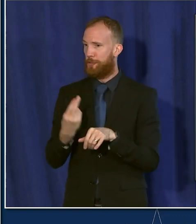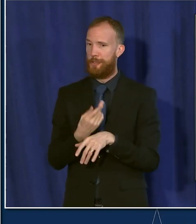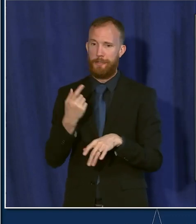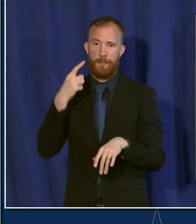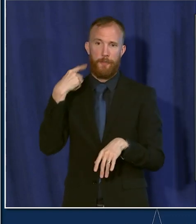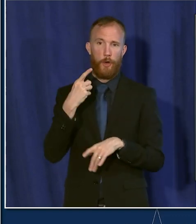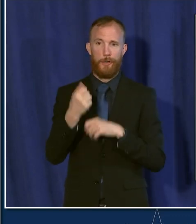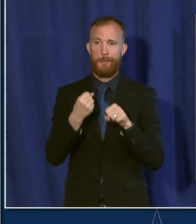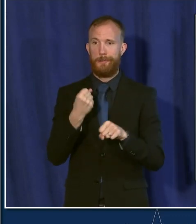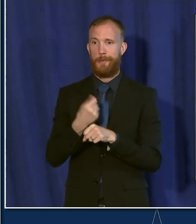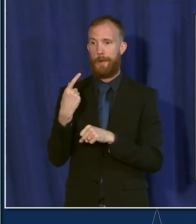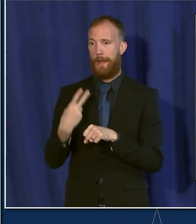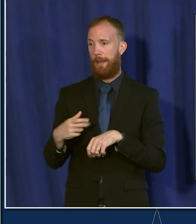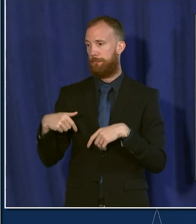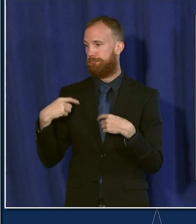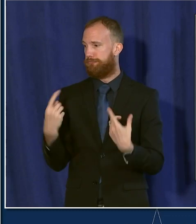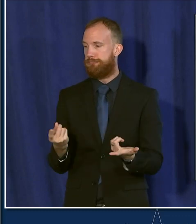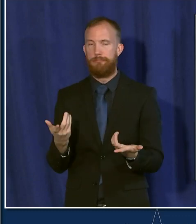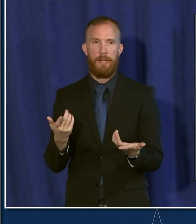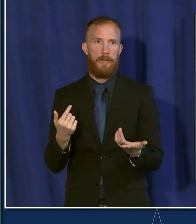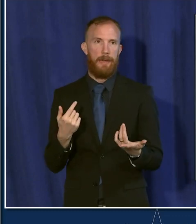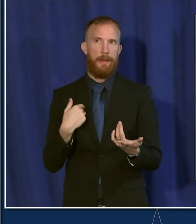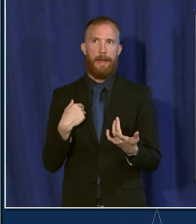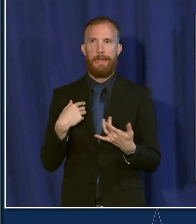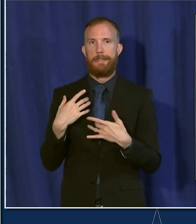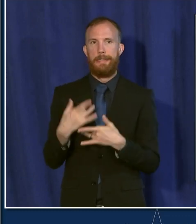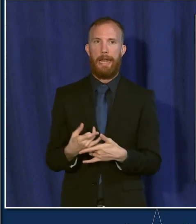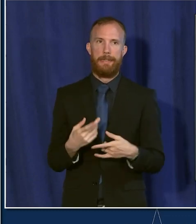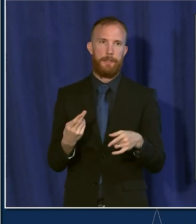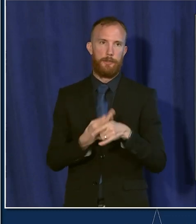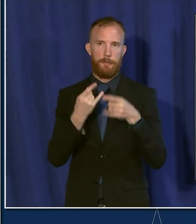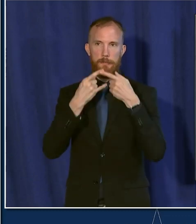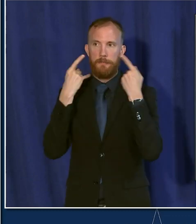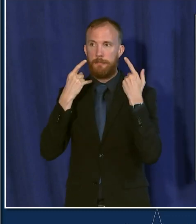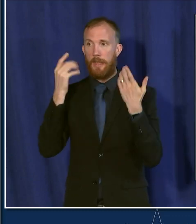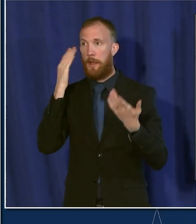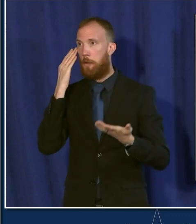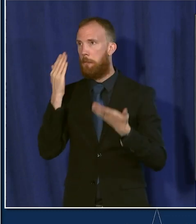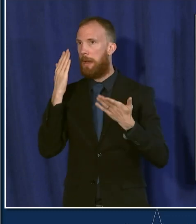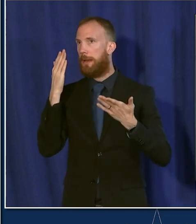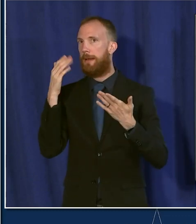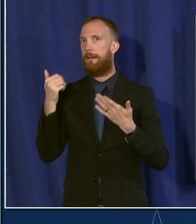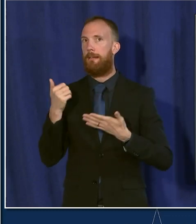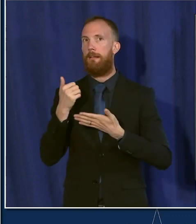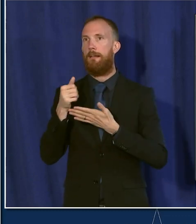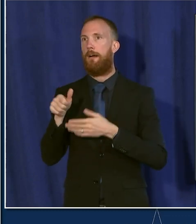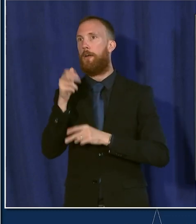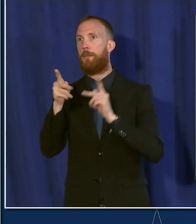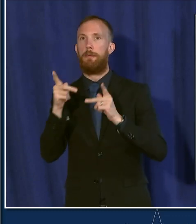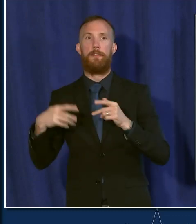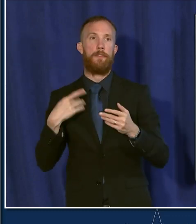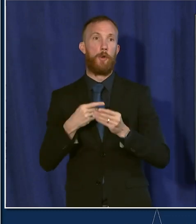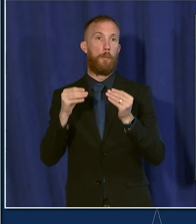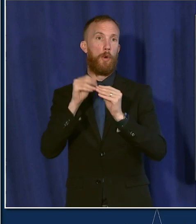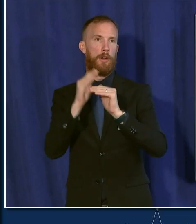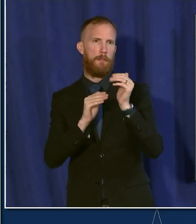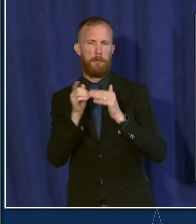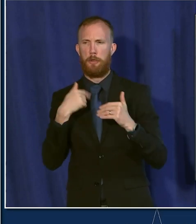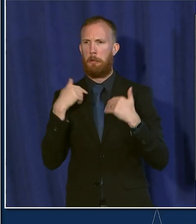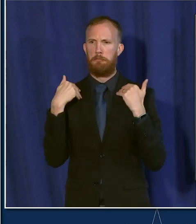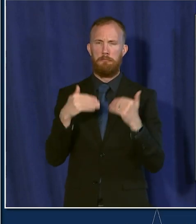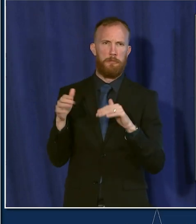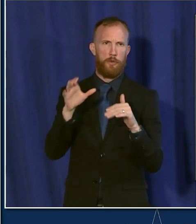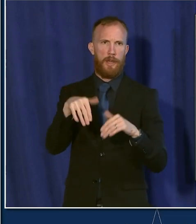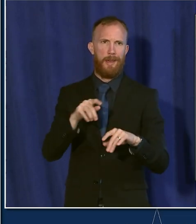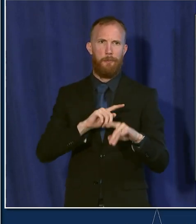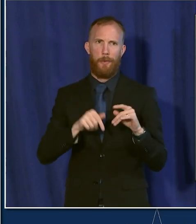half. I tend to keep it on just because I know if it helps somebody else feel more comfortable, I'm willing to do it at this point, but it's not a recommendation that